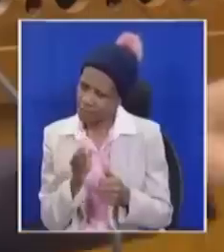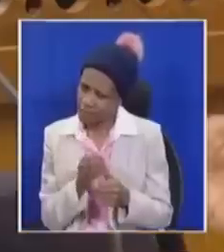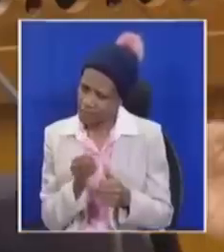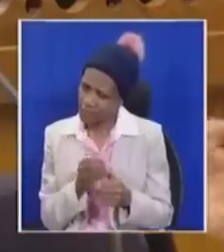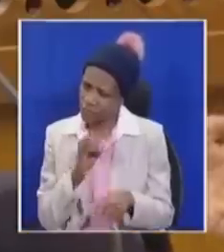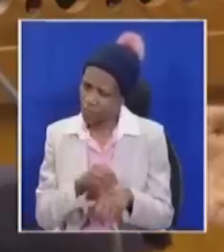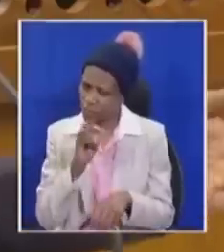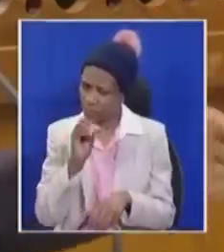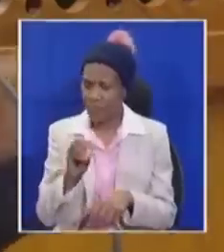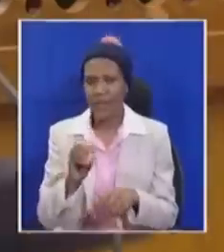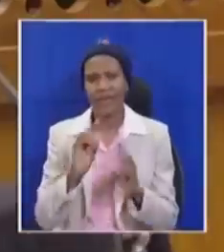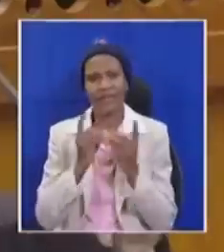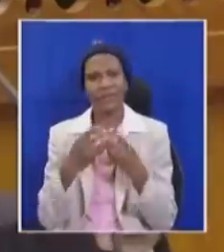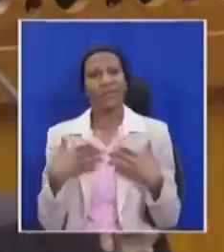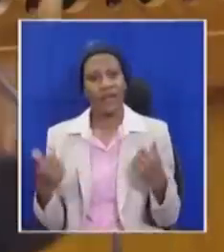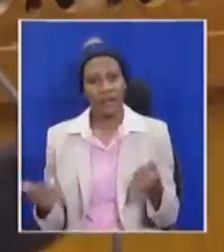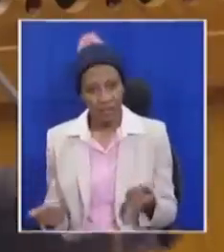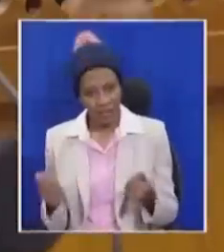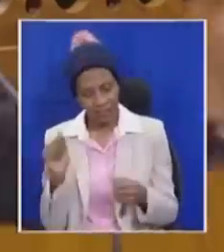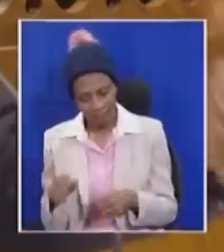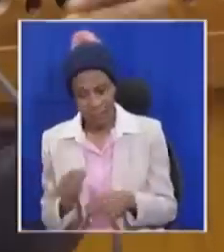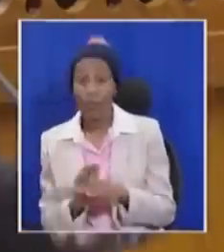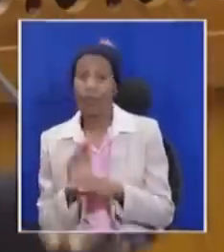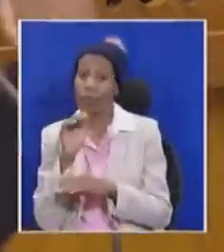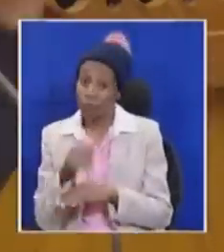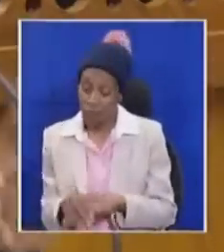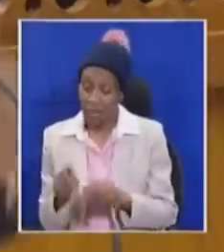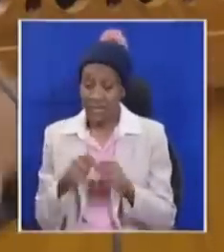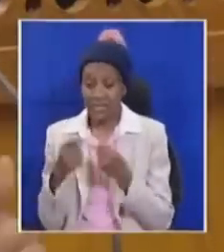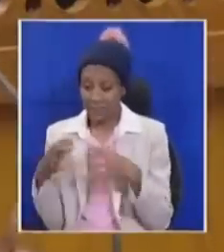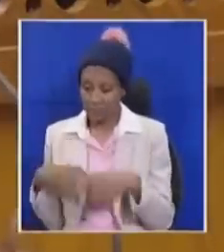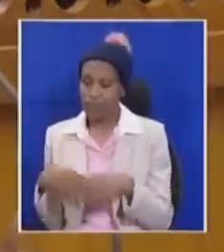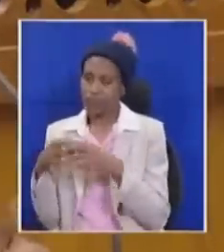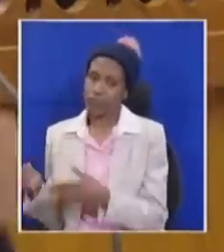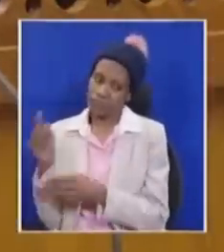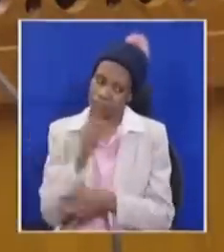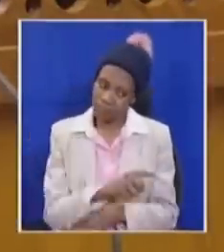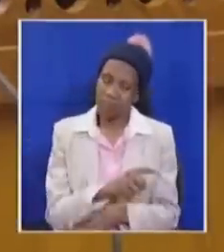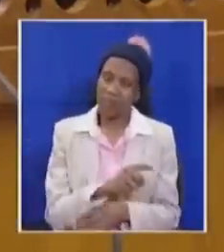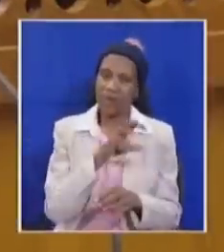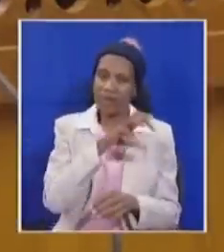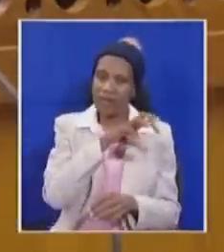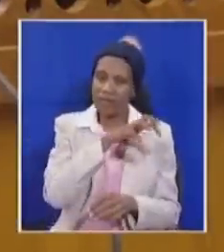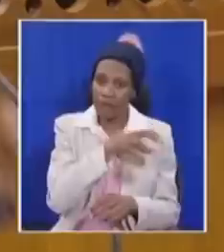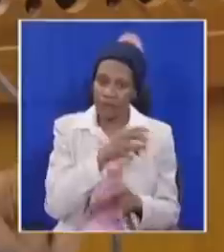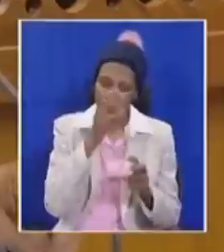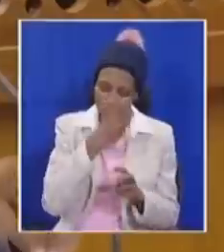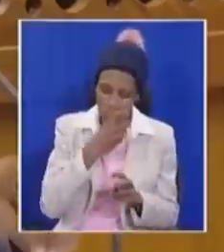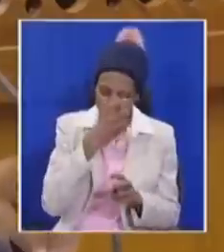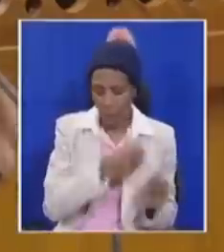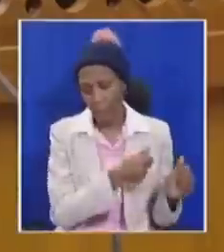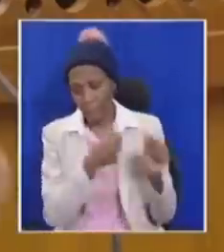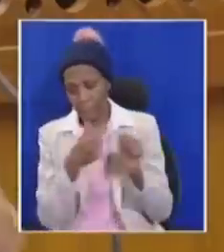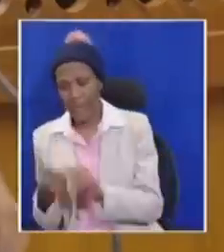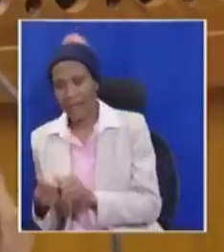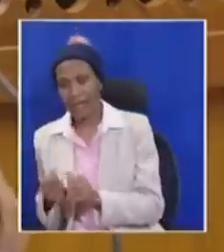Department of Health. And beyond that, a team was sent to go and look at the situation, and the team came back with few